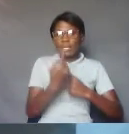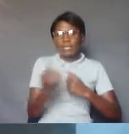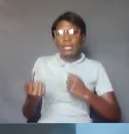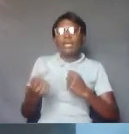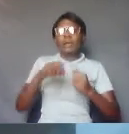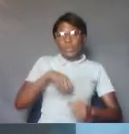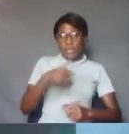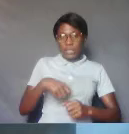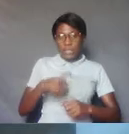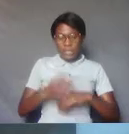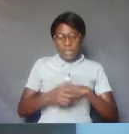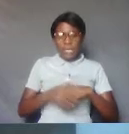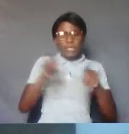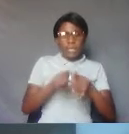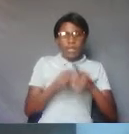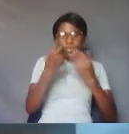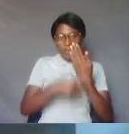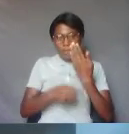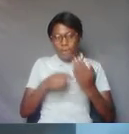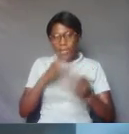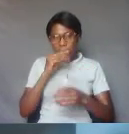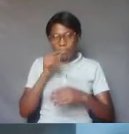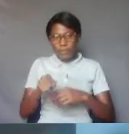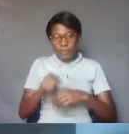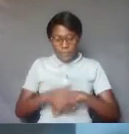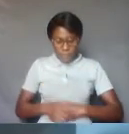disabilities in the Bible considered first as people.